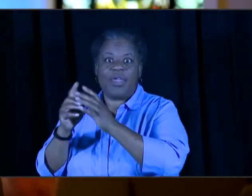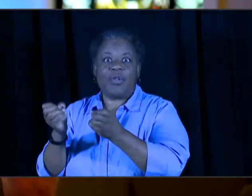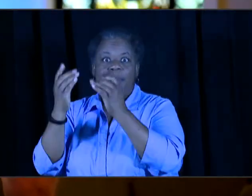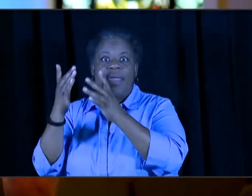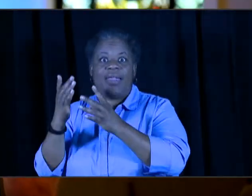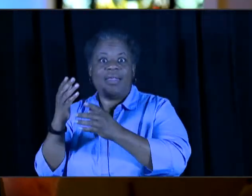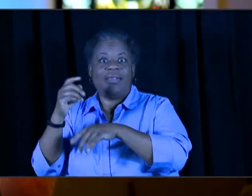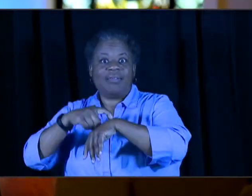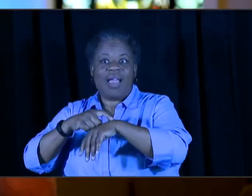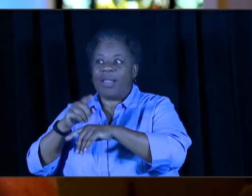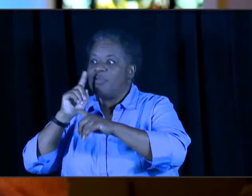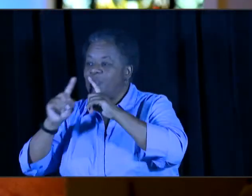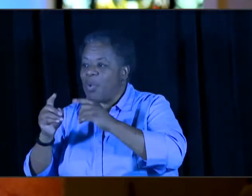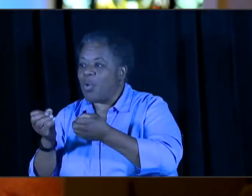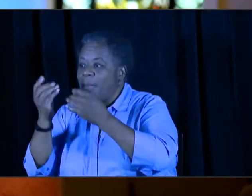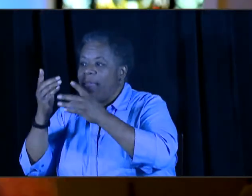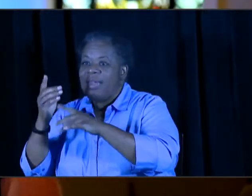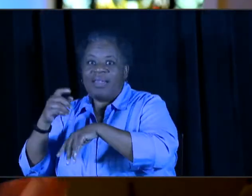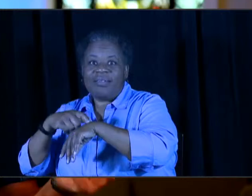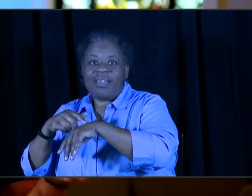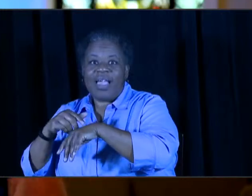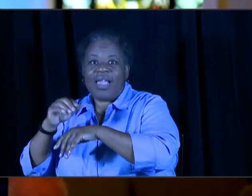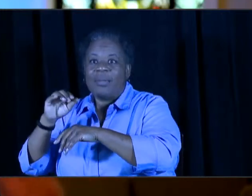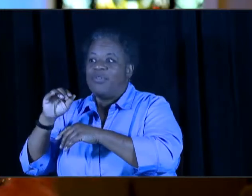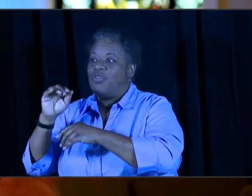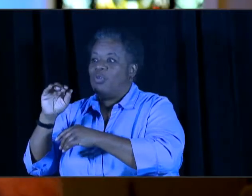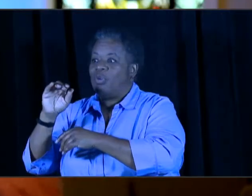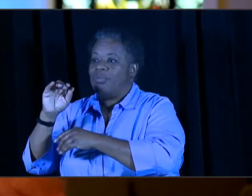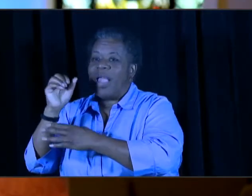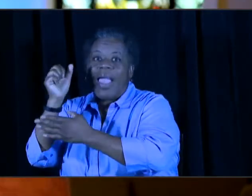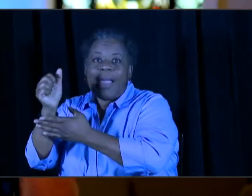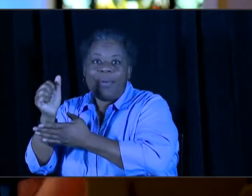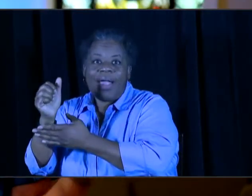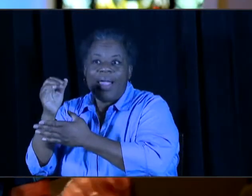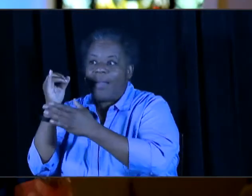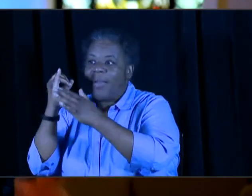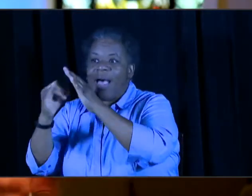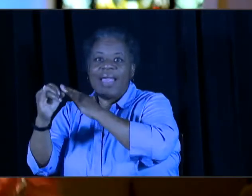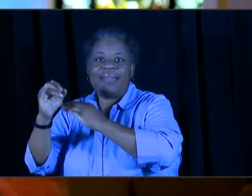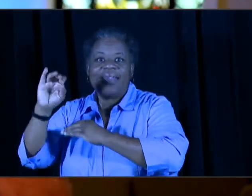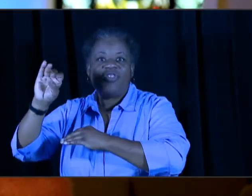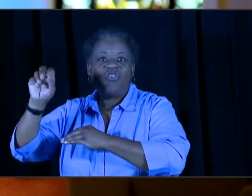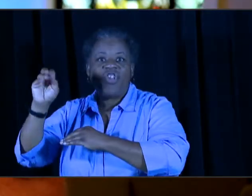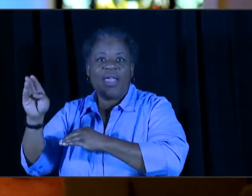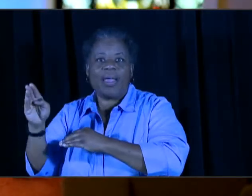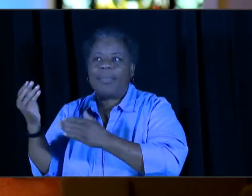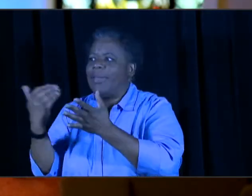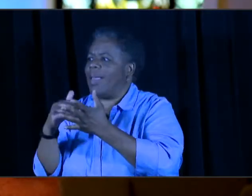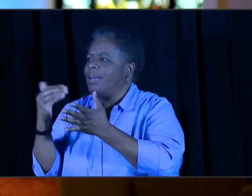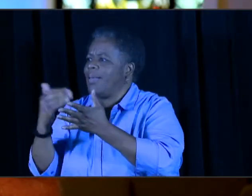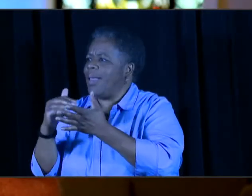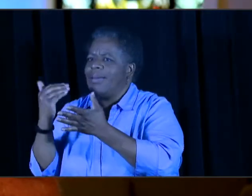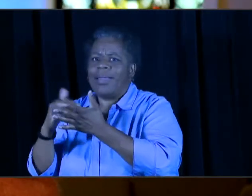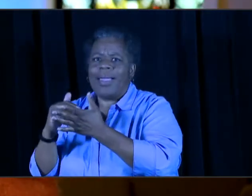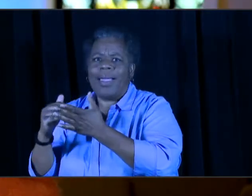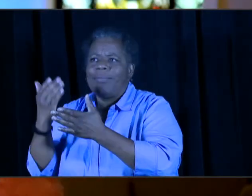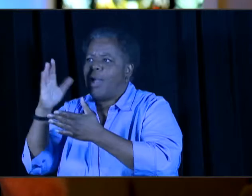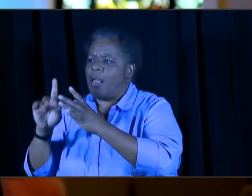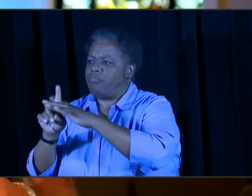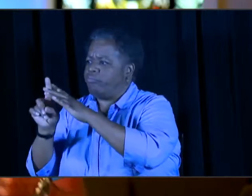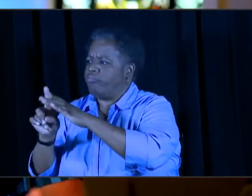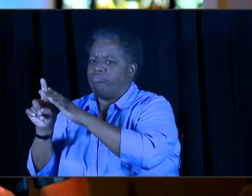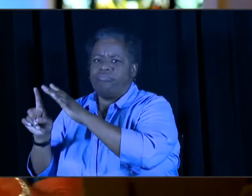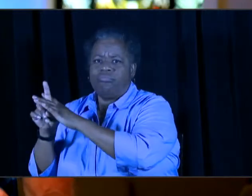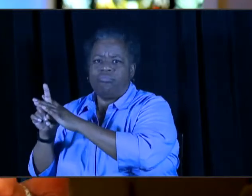many times to Joseph's forefathers, Abraham, Isaac, and Jacob, again and again and again.